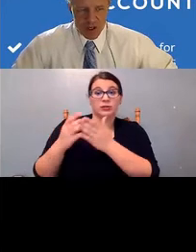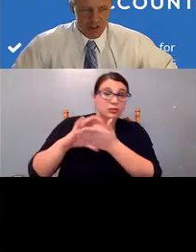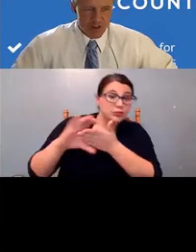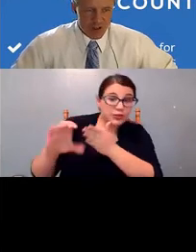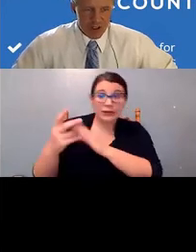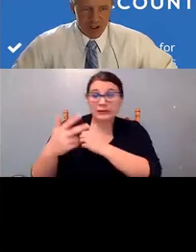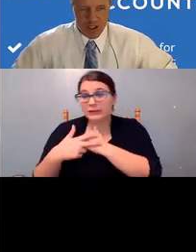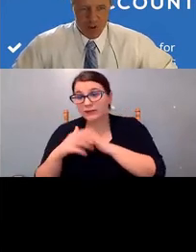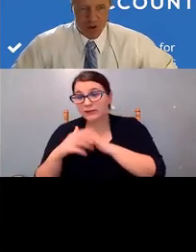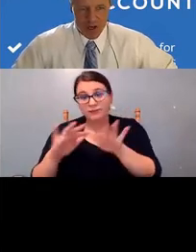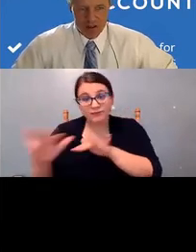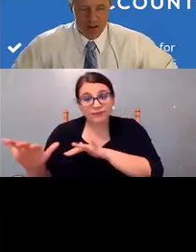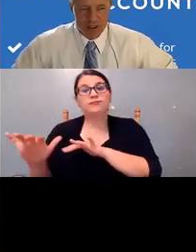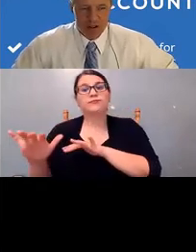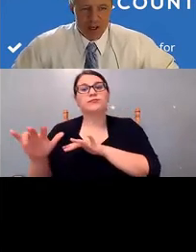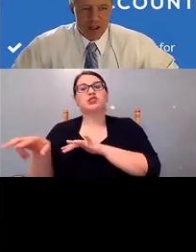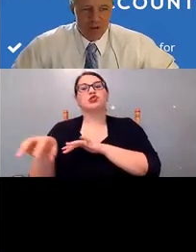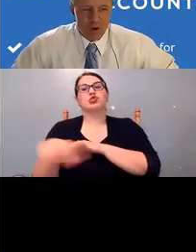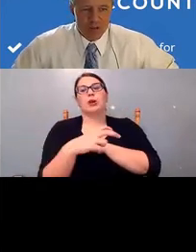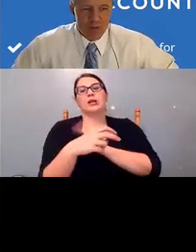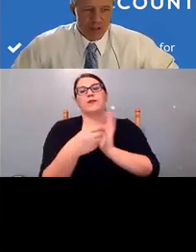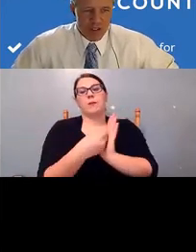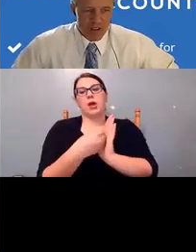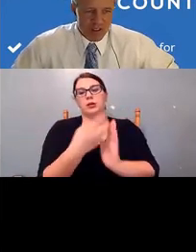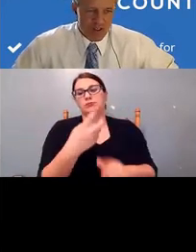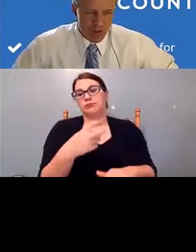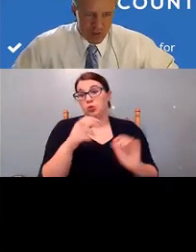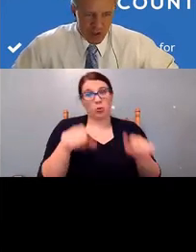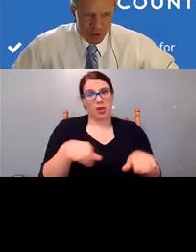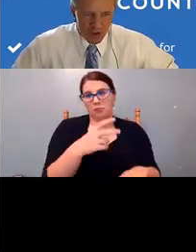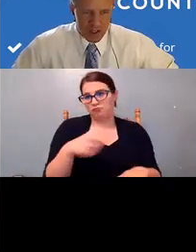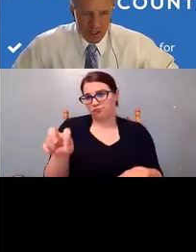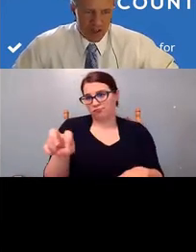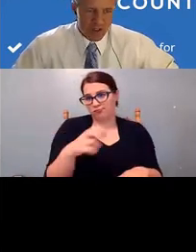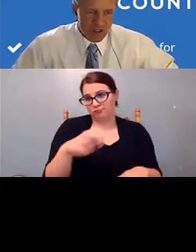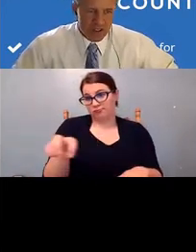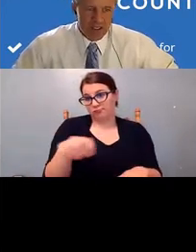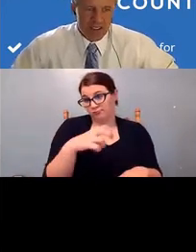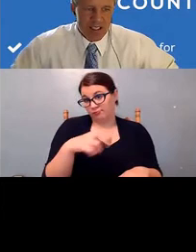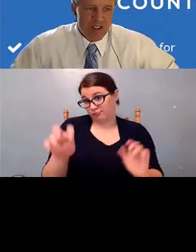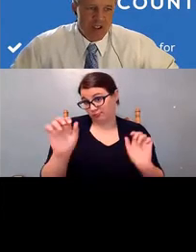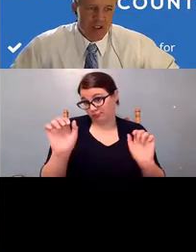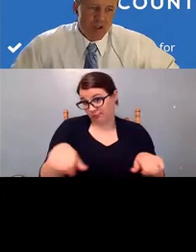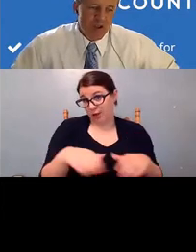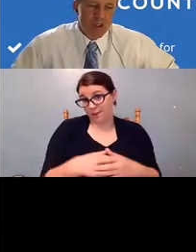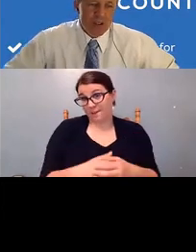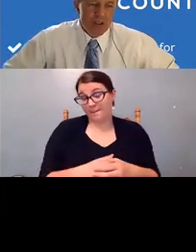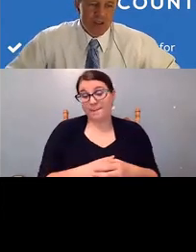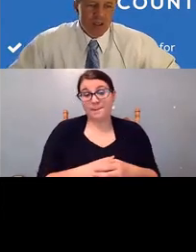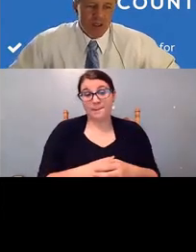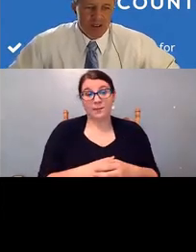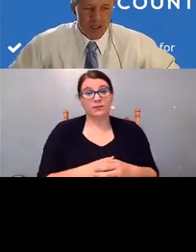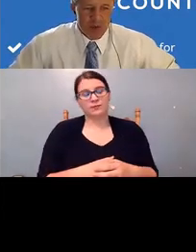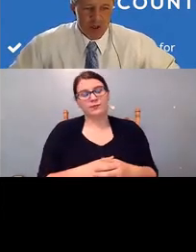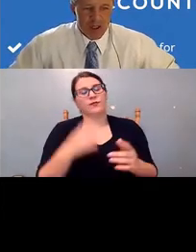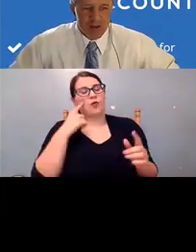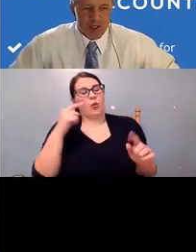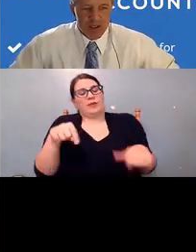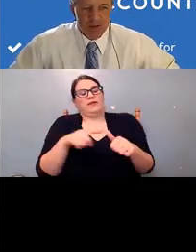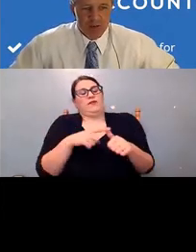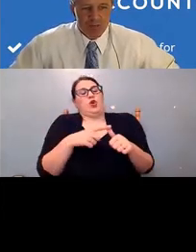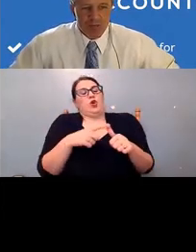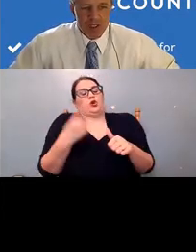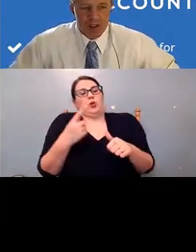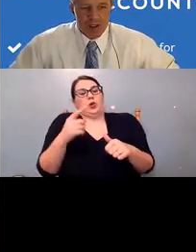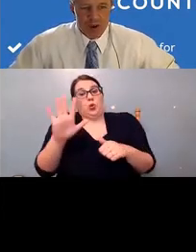process a transfer that can go back, back and forth. But in this case, from your account into the stable account